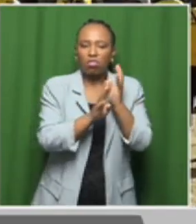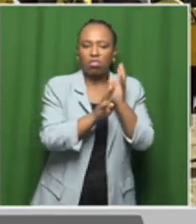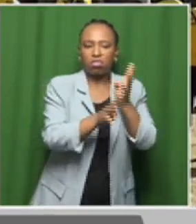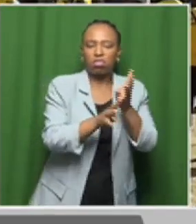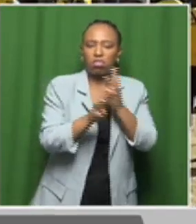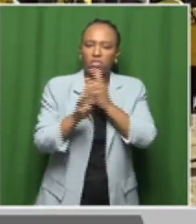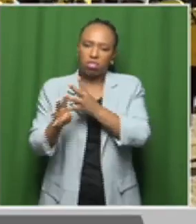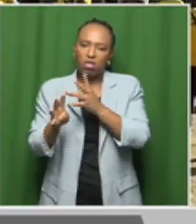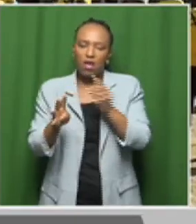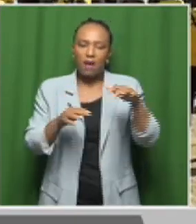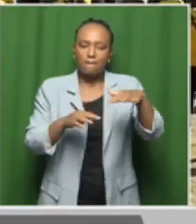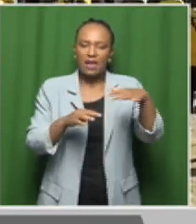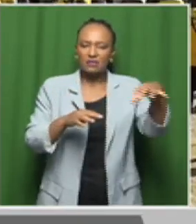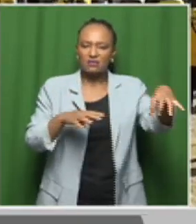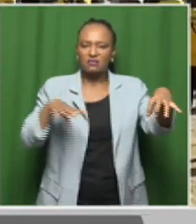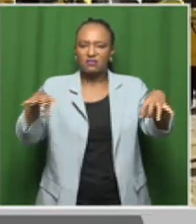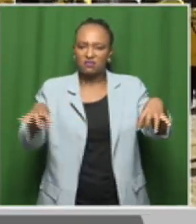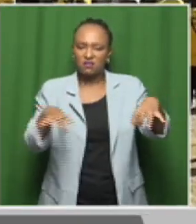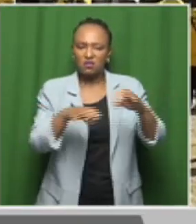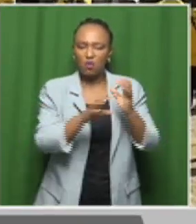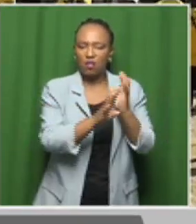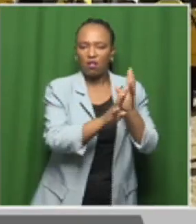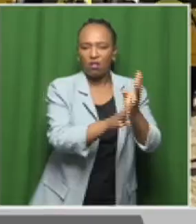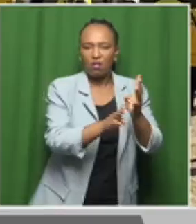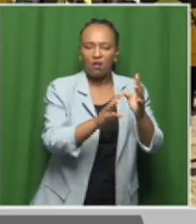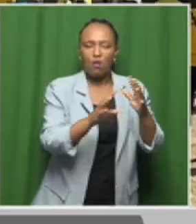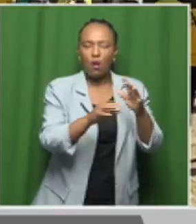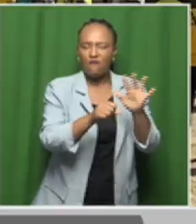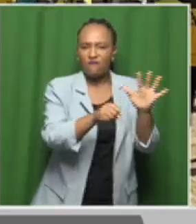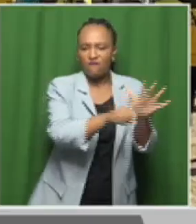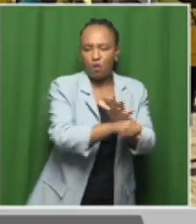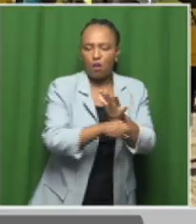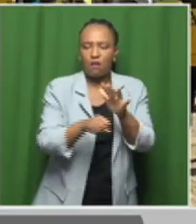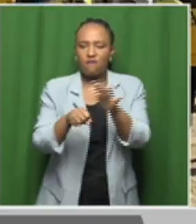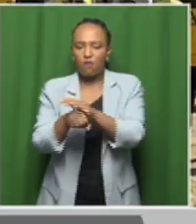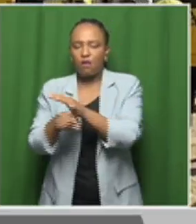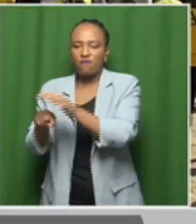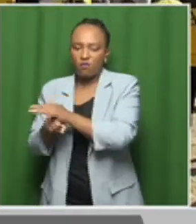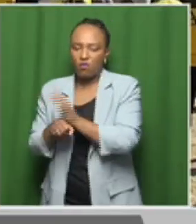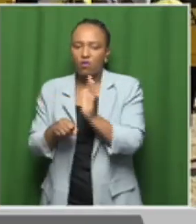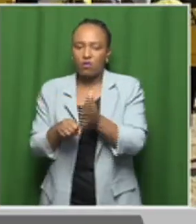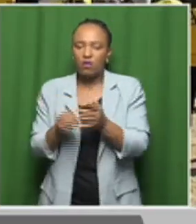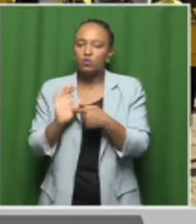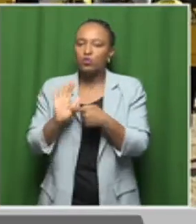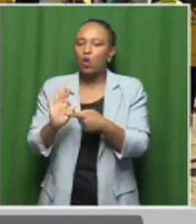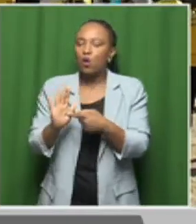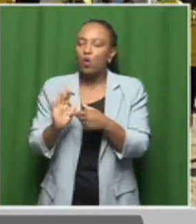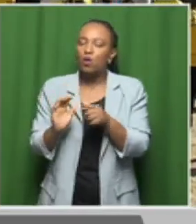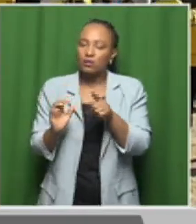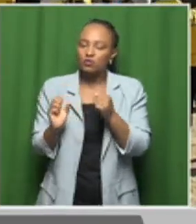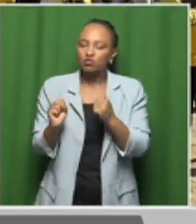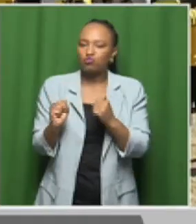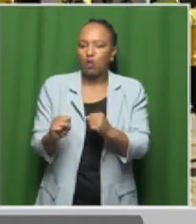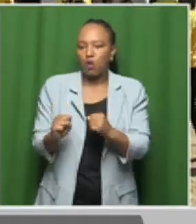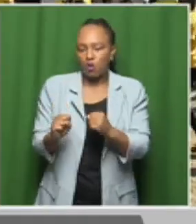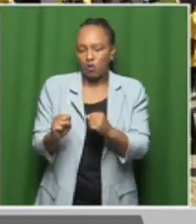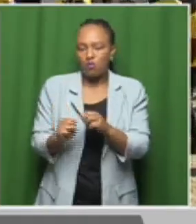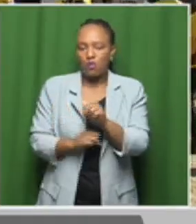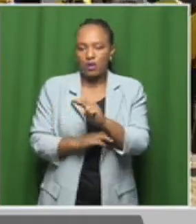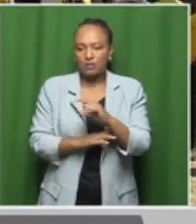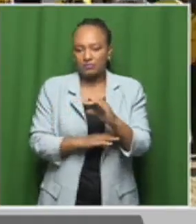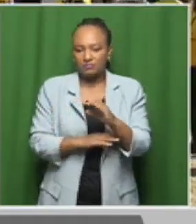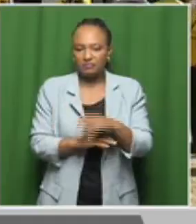a clear indication that structures in the Western Cape, they are still alive and kicking. Thank you very much, Tandi